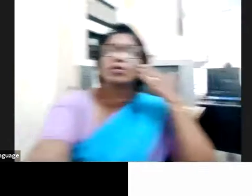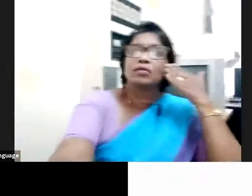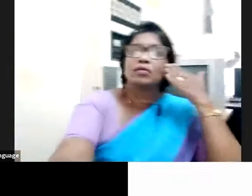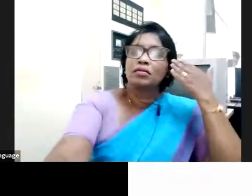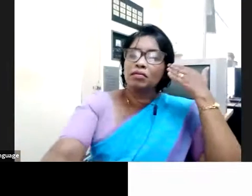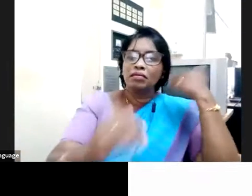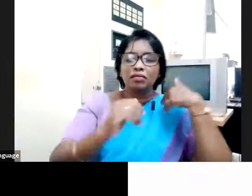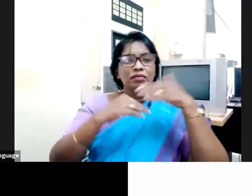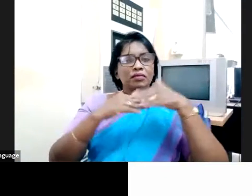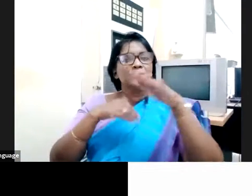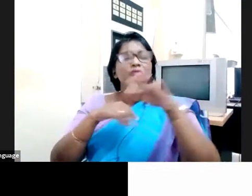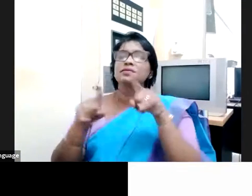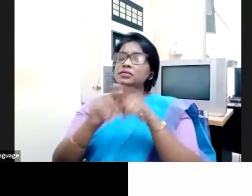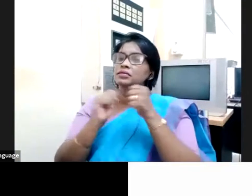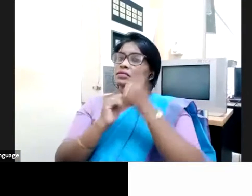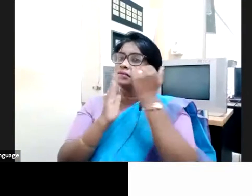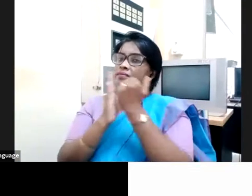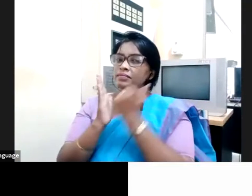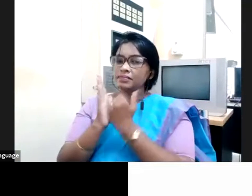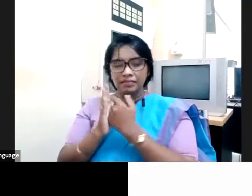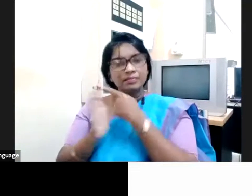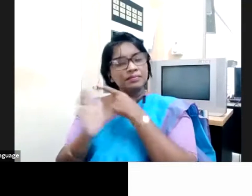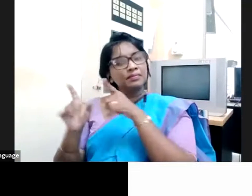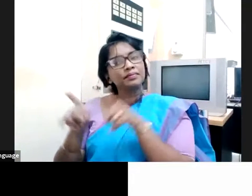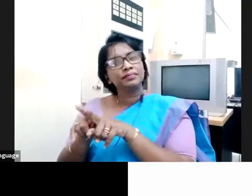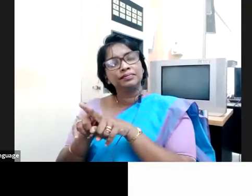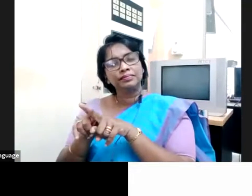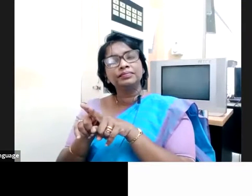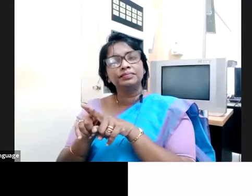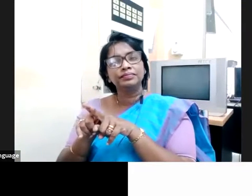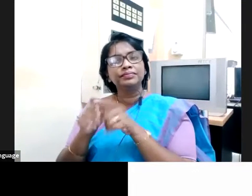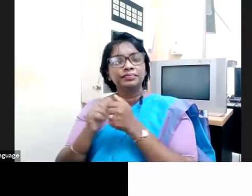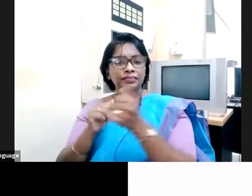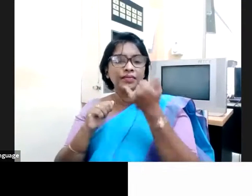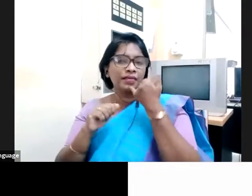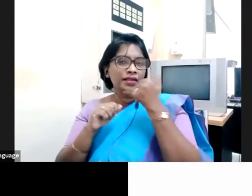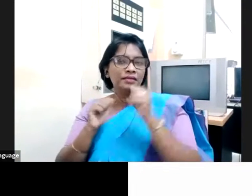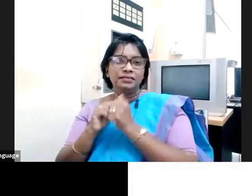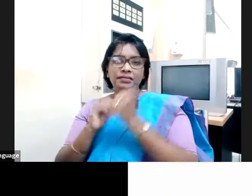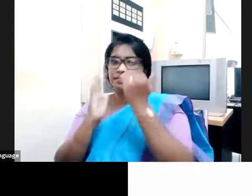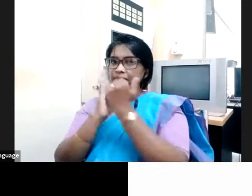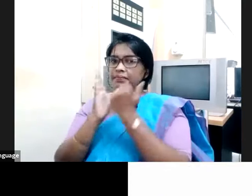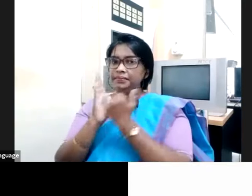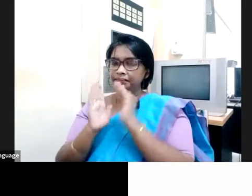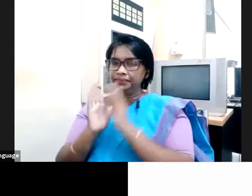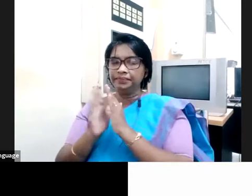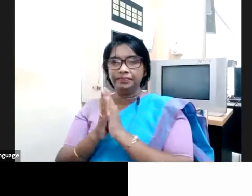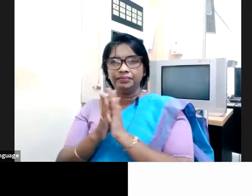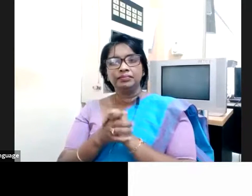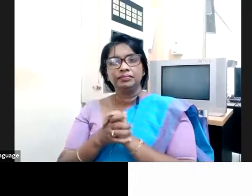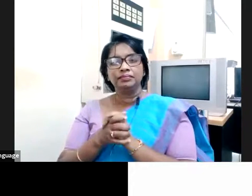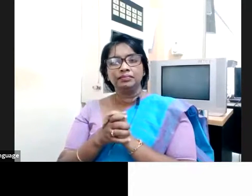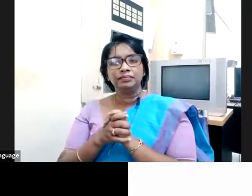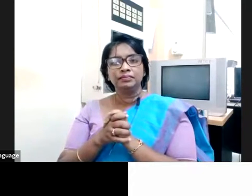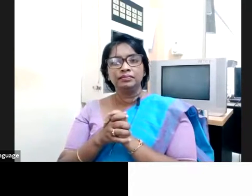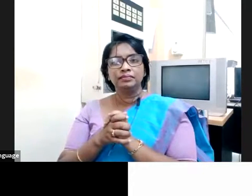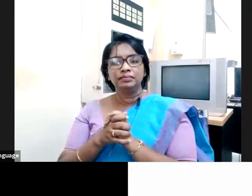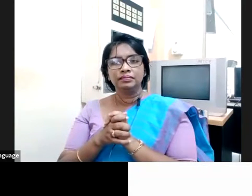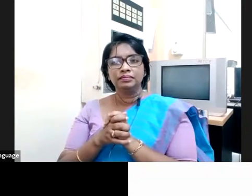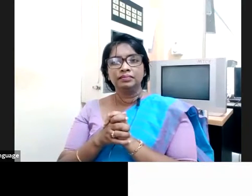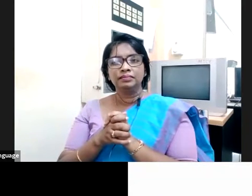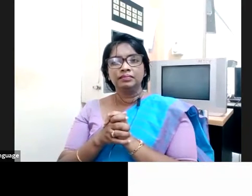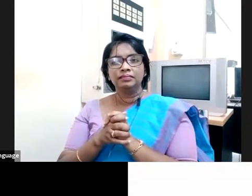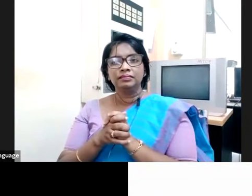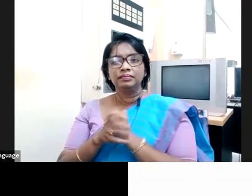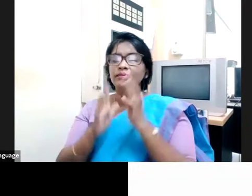happy to involve and answer any questions that comes later on today. Thank you, Supun. Thank you, Mangala. I think certainly concur with you